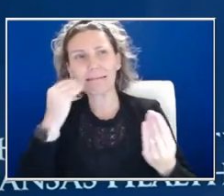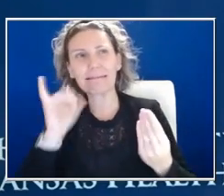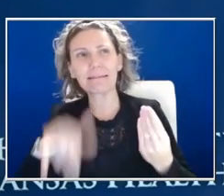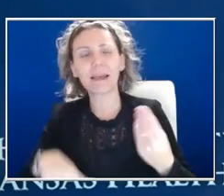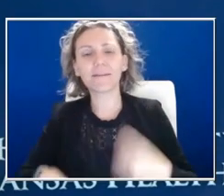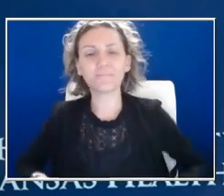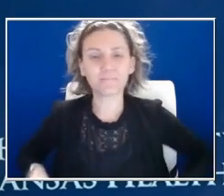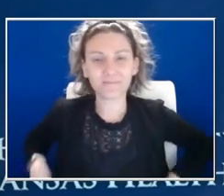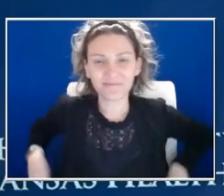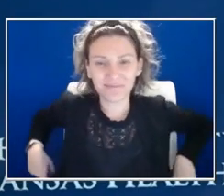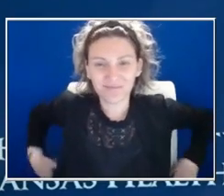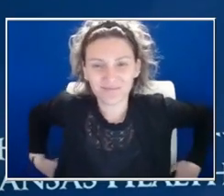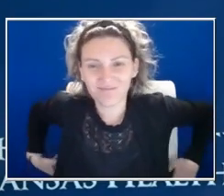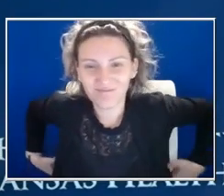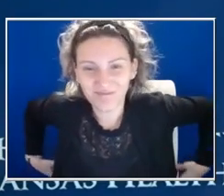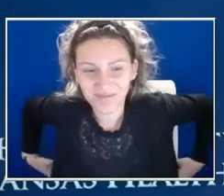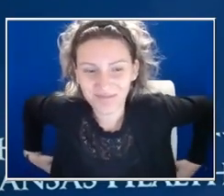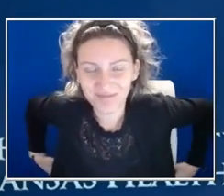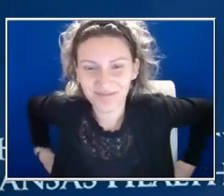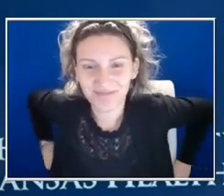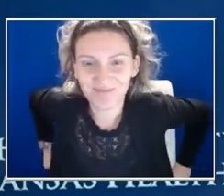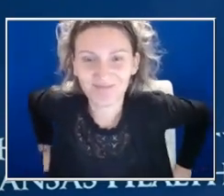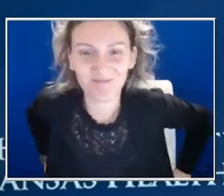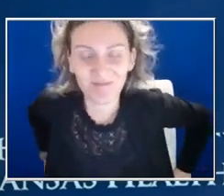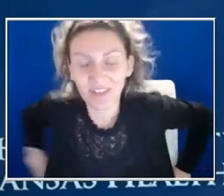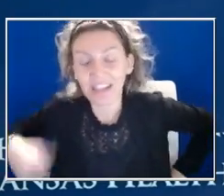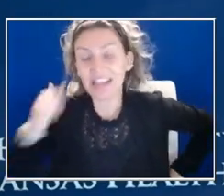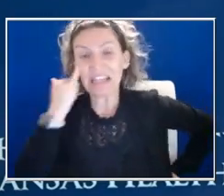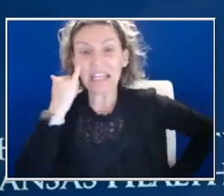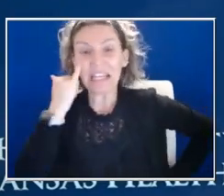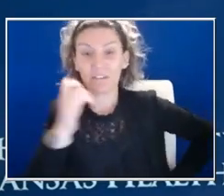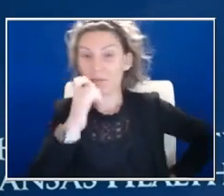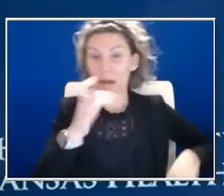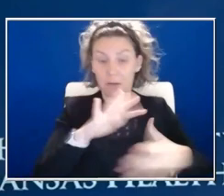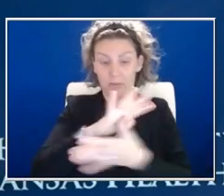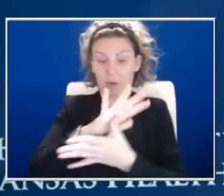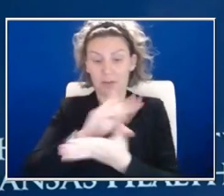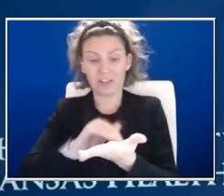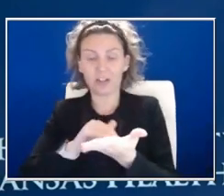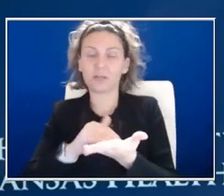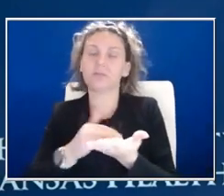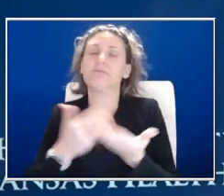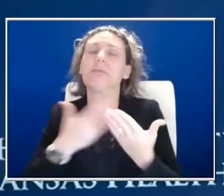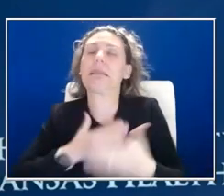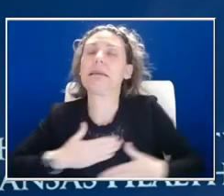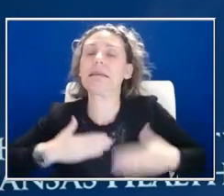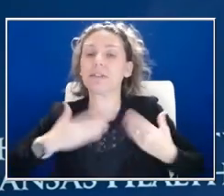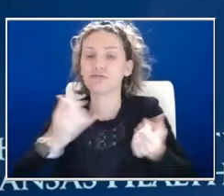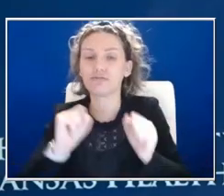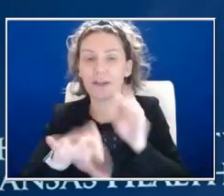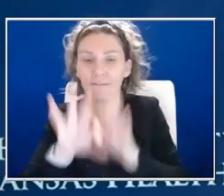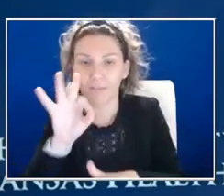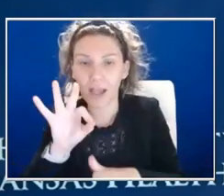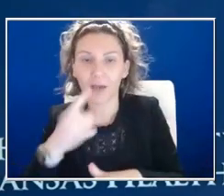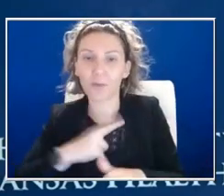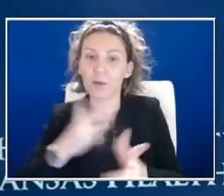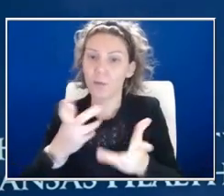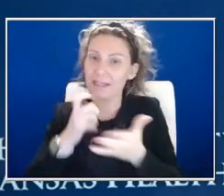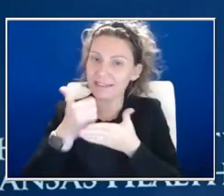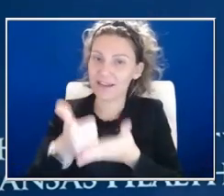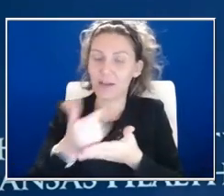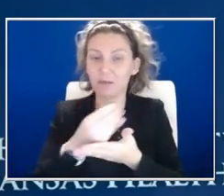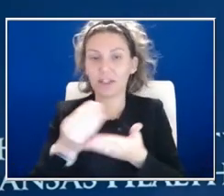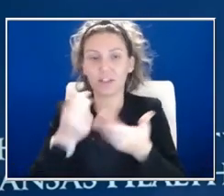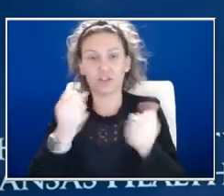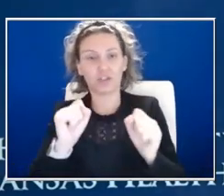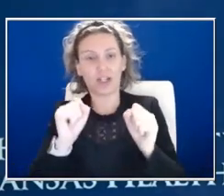I would say just if you don't have a primary care doctor, please try to find a primary care doctor. We are there to help you, and we want to try to find things